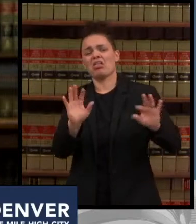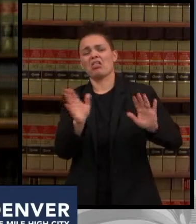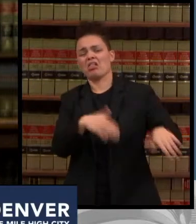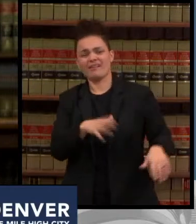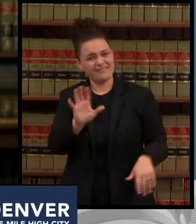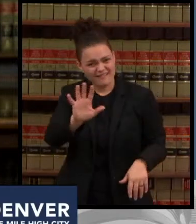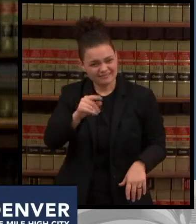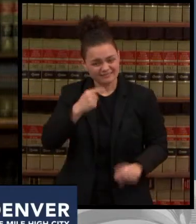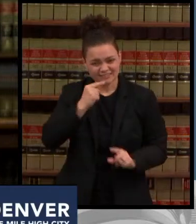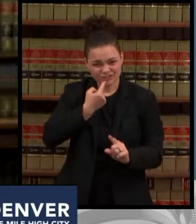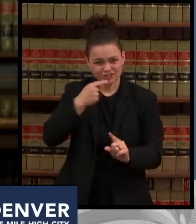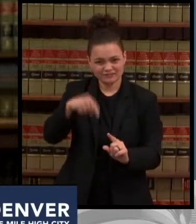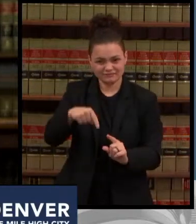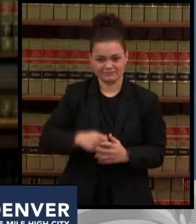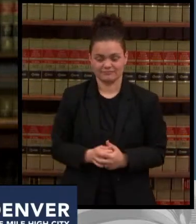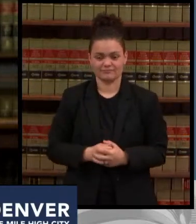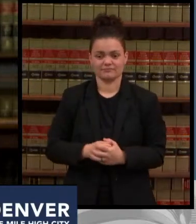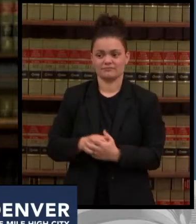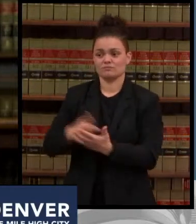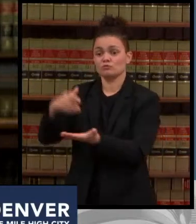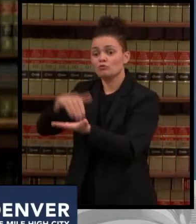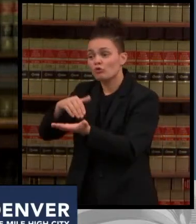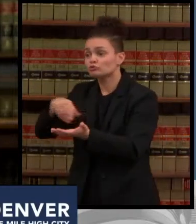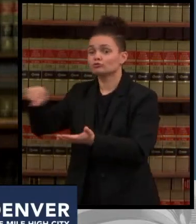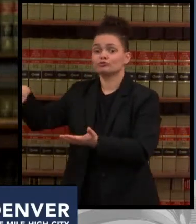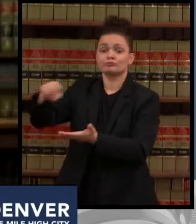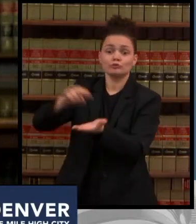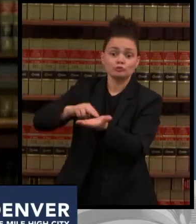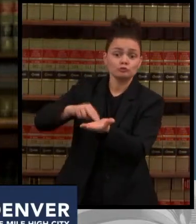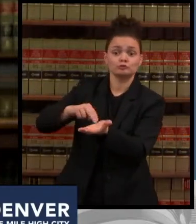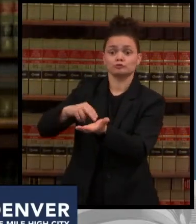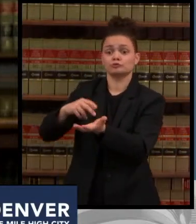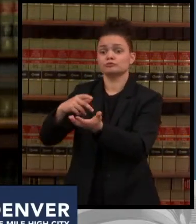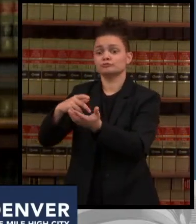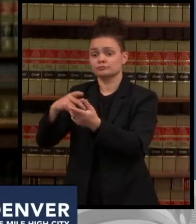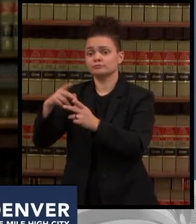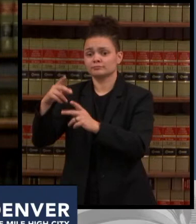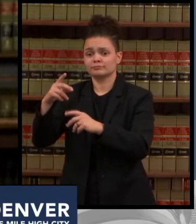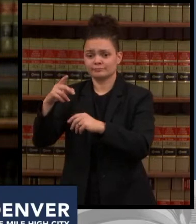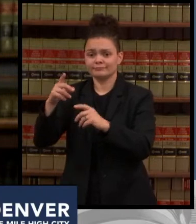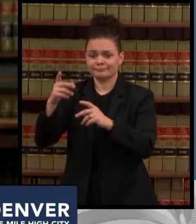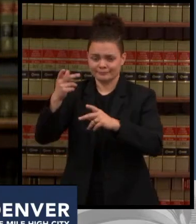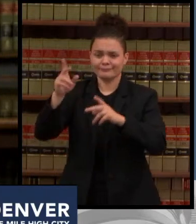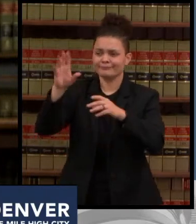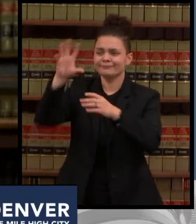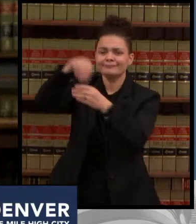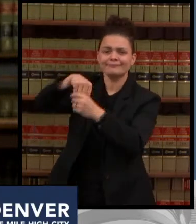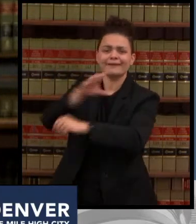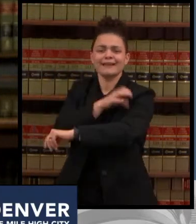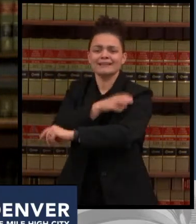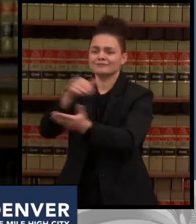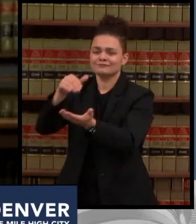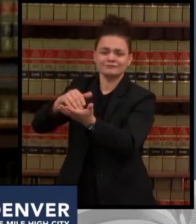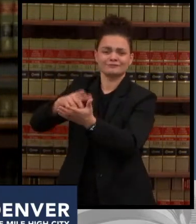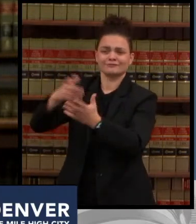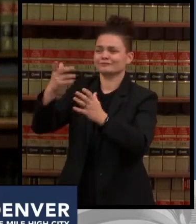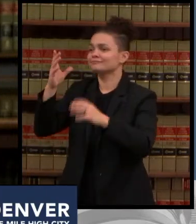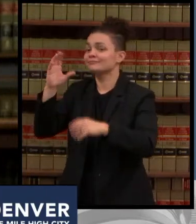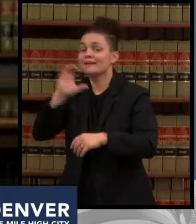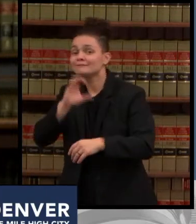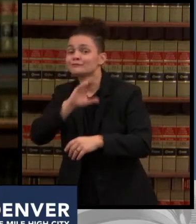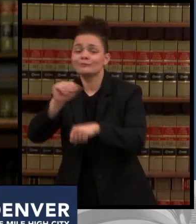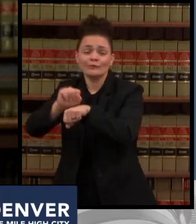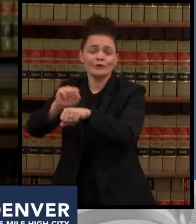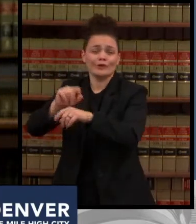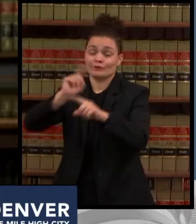Doctors, nurses, clerks in our clinics, people who serve food and clean the rooms, every single person who